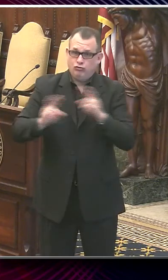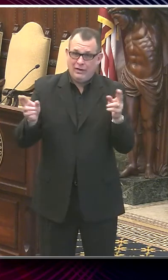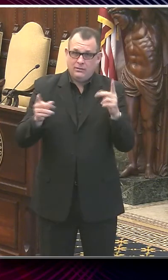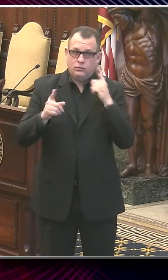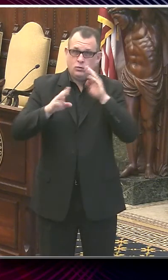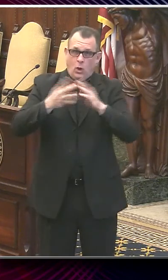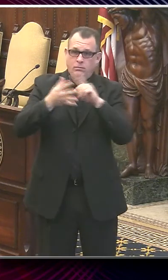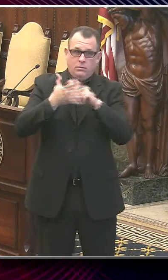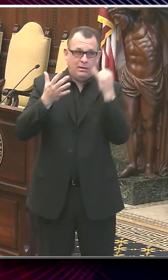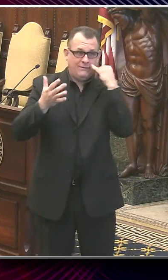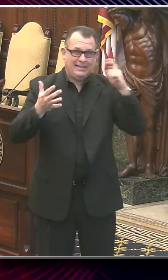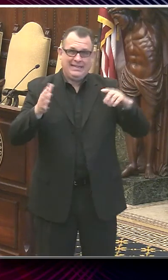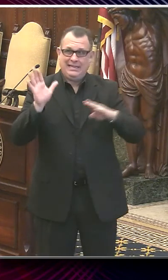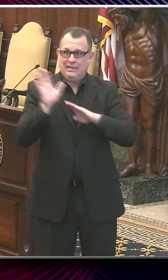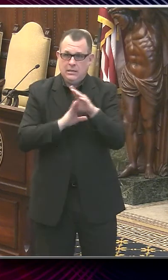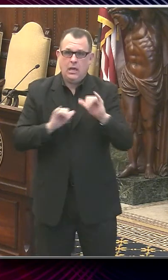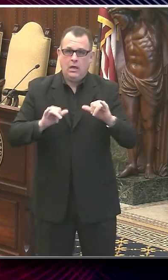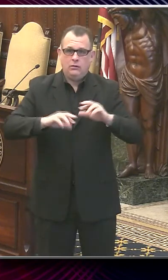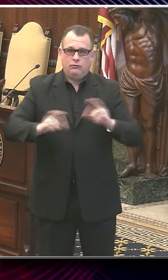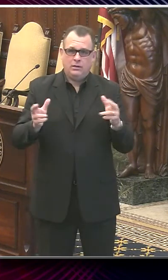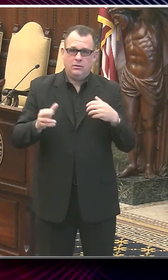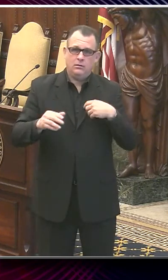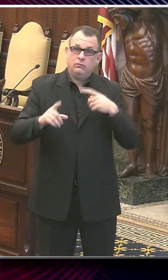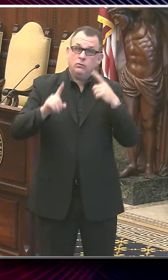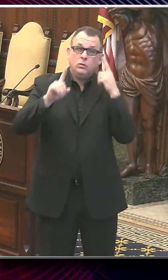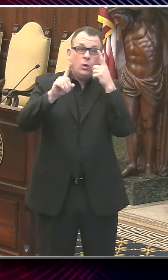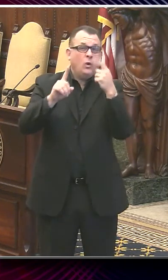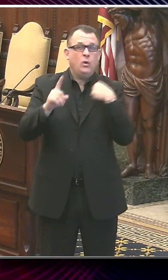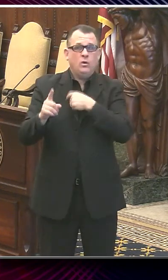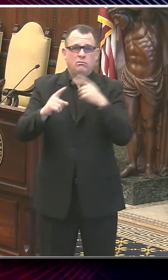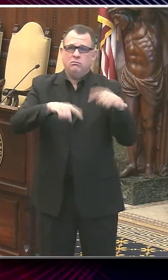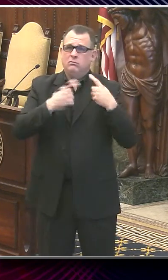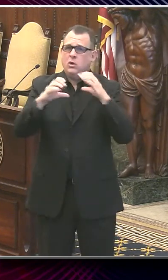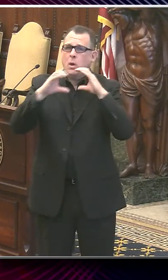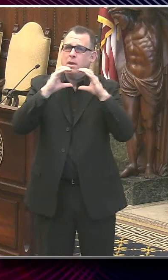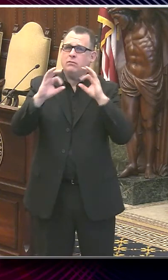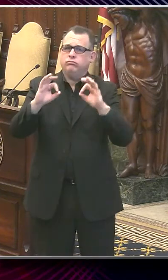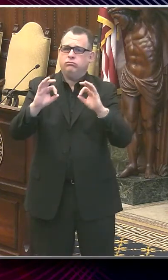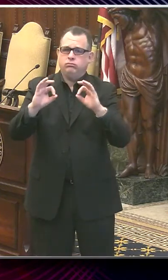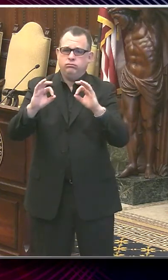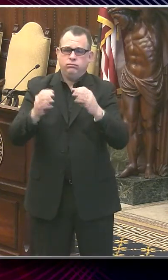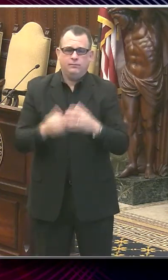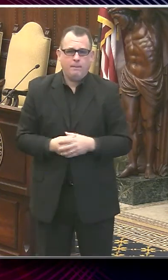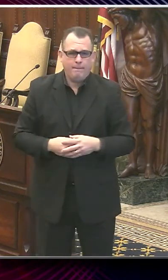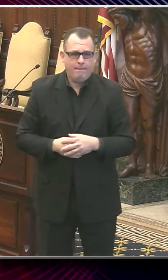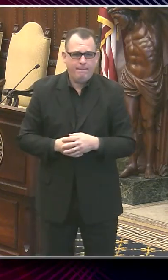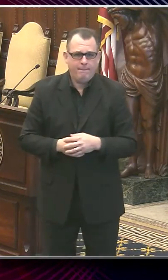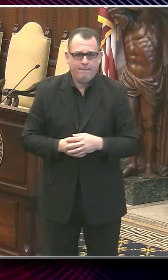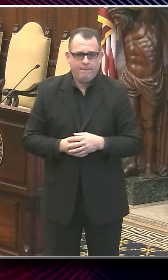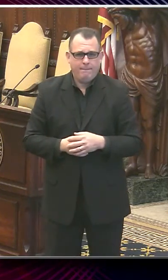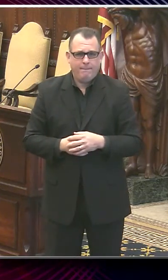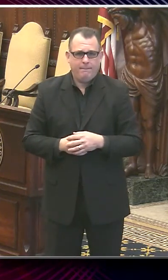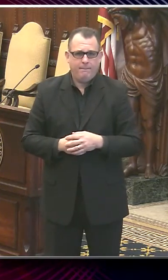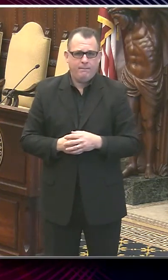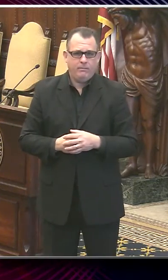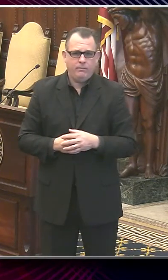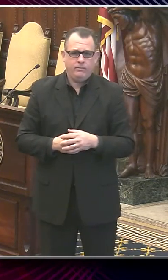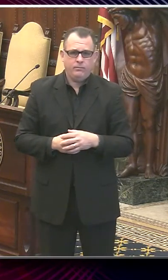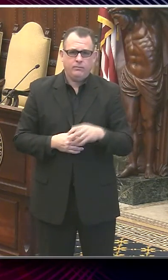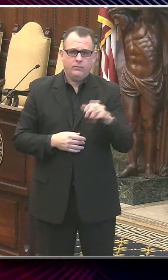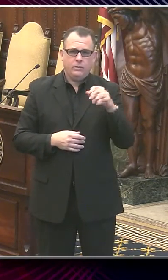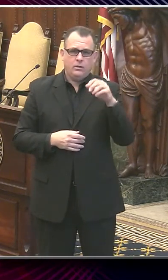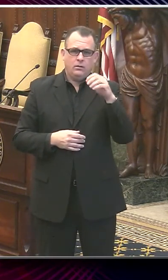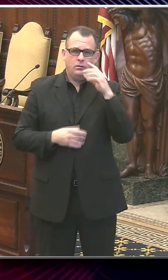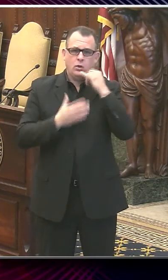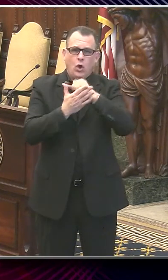just keeping in contact with them about this potential. Okay, last thing quickly regarding the arts community. And I know some